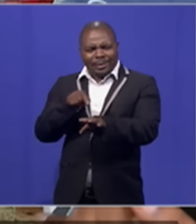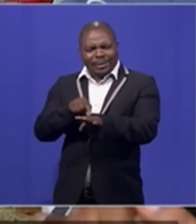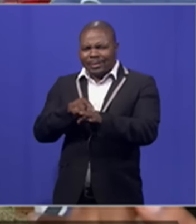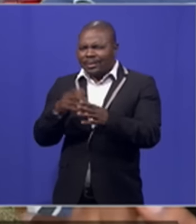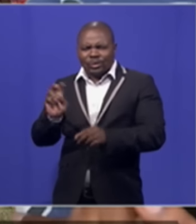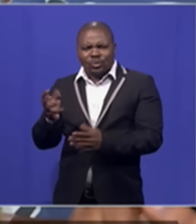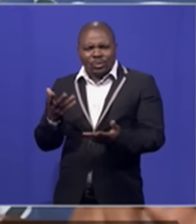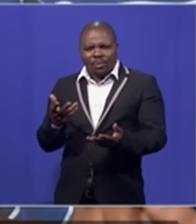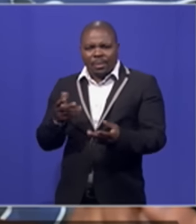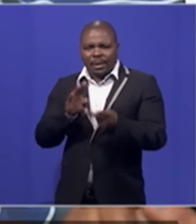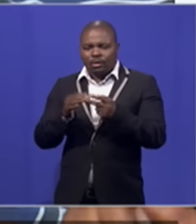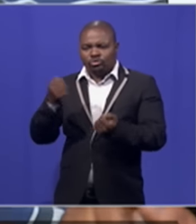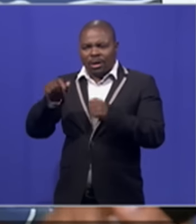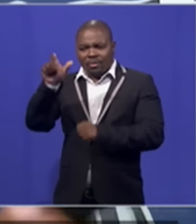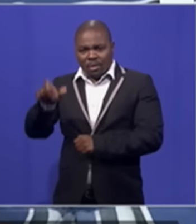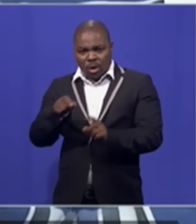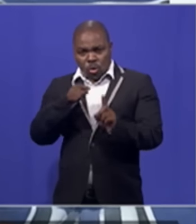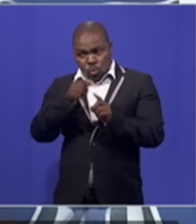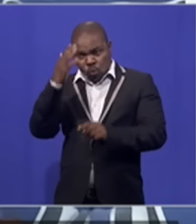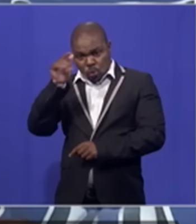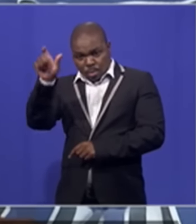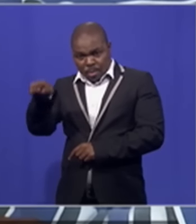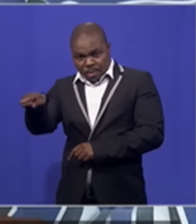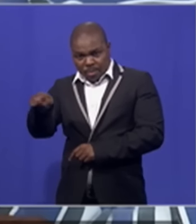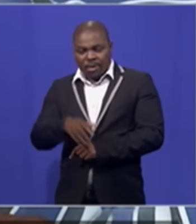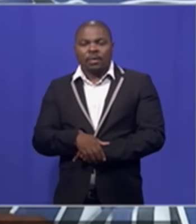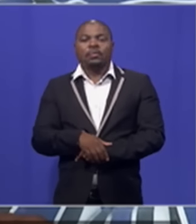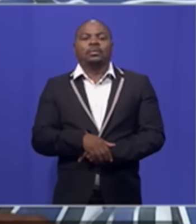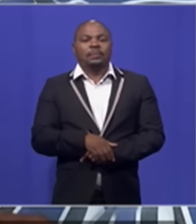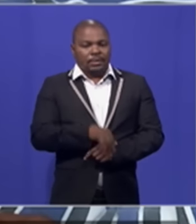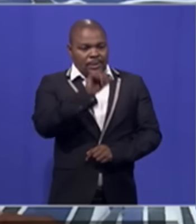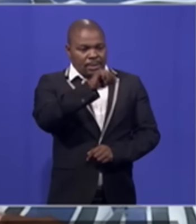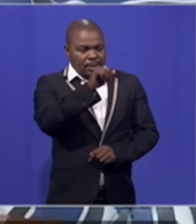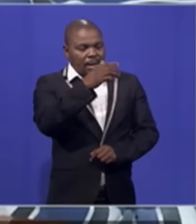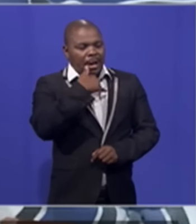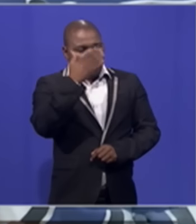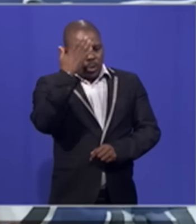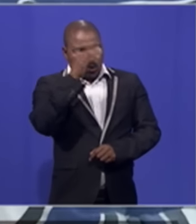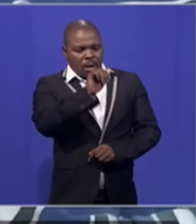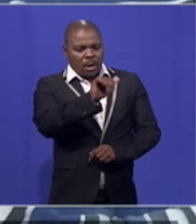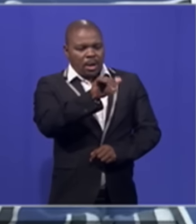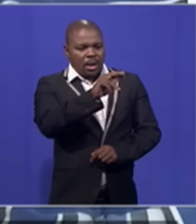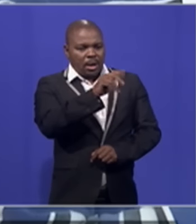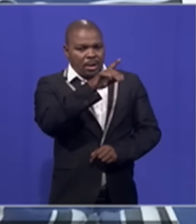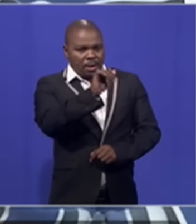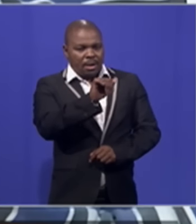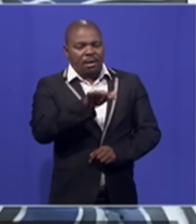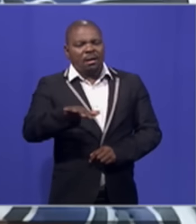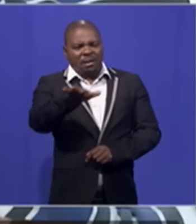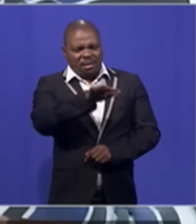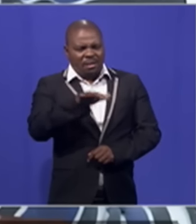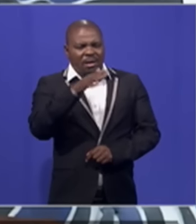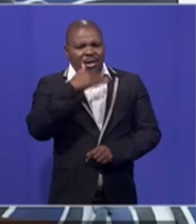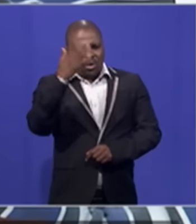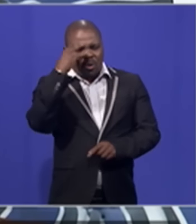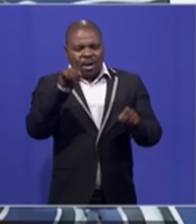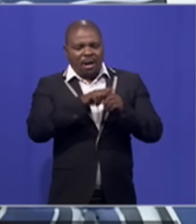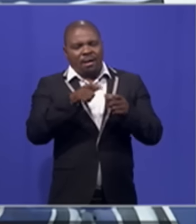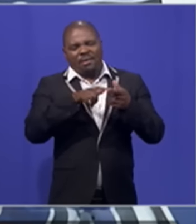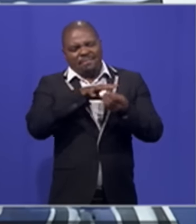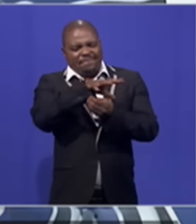jwang le driver teng o no mo tsebana. Ya ne ke mo tseba Abdi Ayanda transportong check out fela ne re tloelane. It was one big